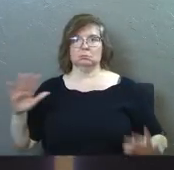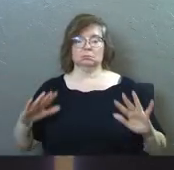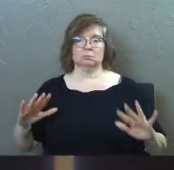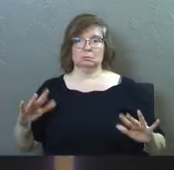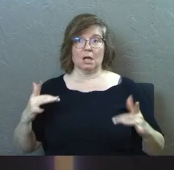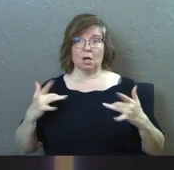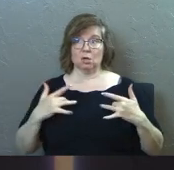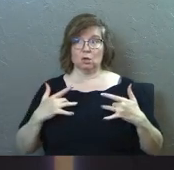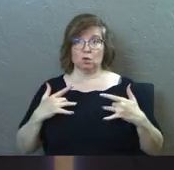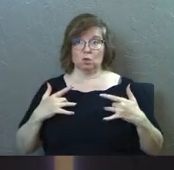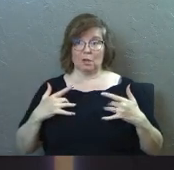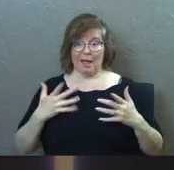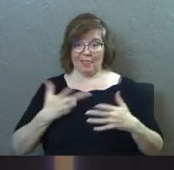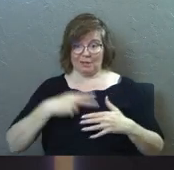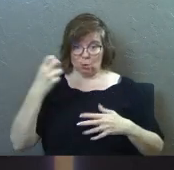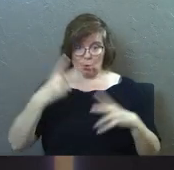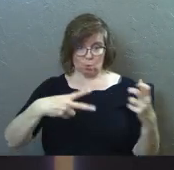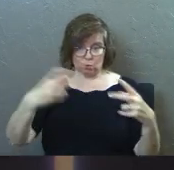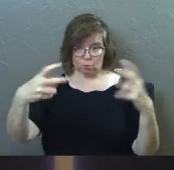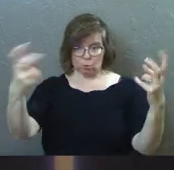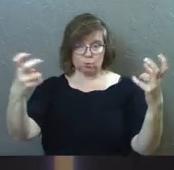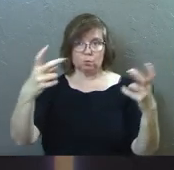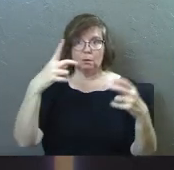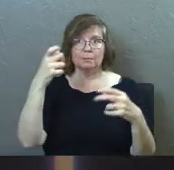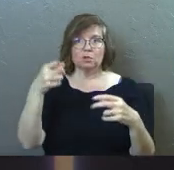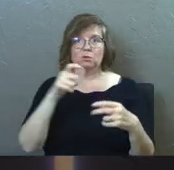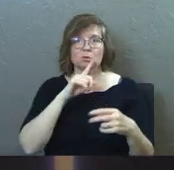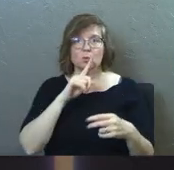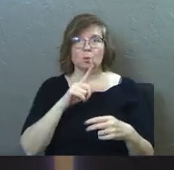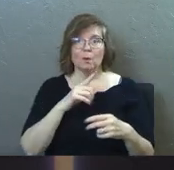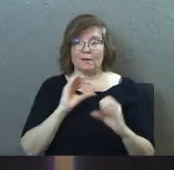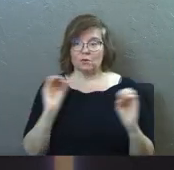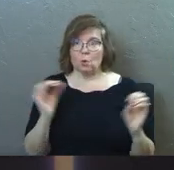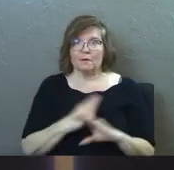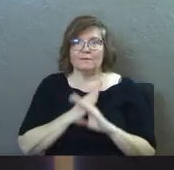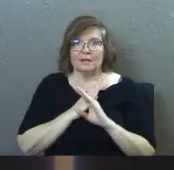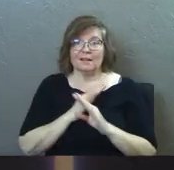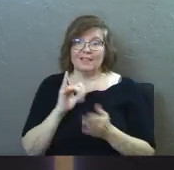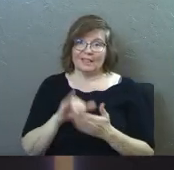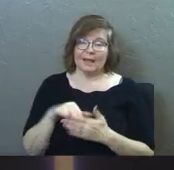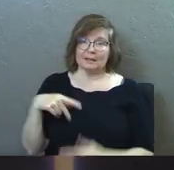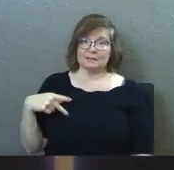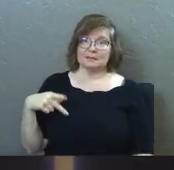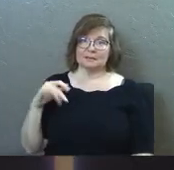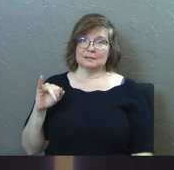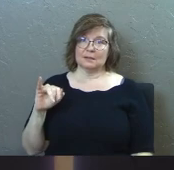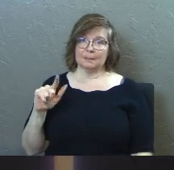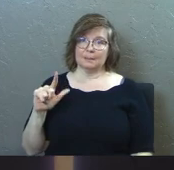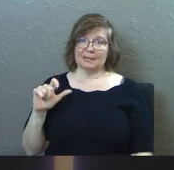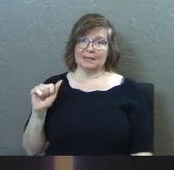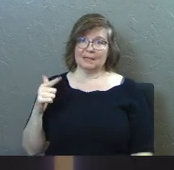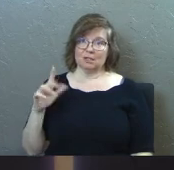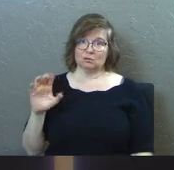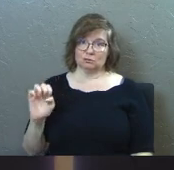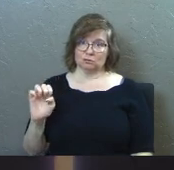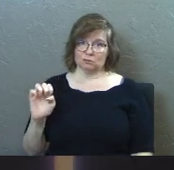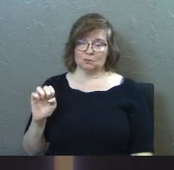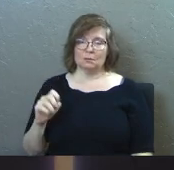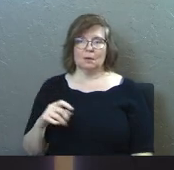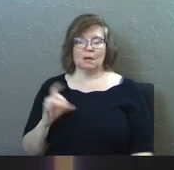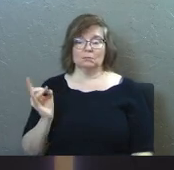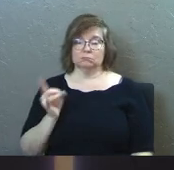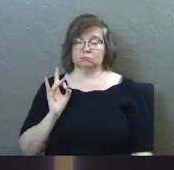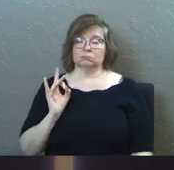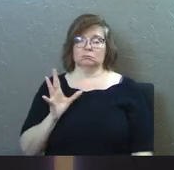And you have been stolen from because you are defenseless. That's pillage. And it was a